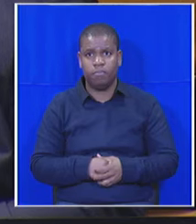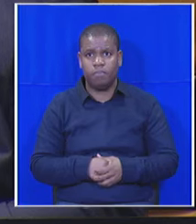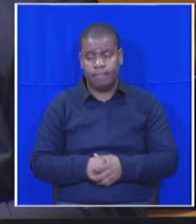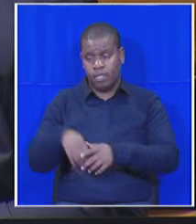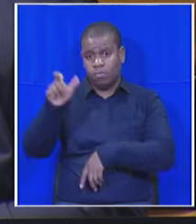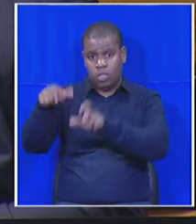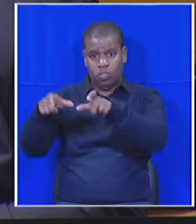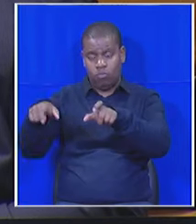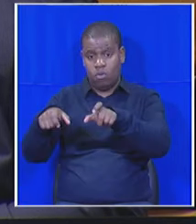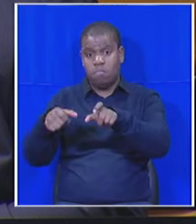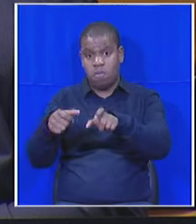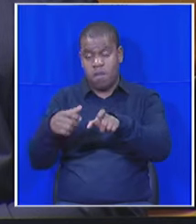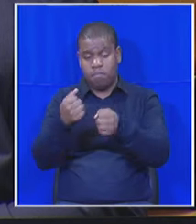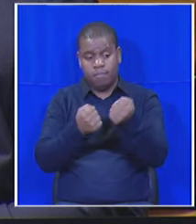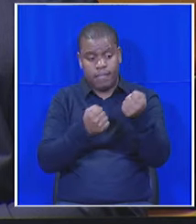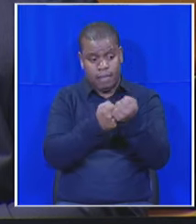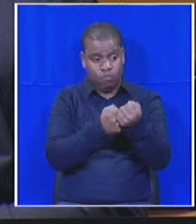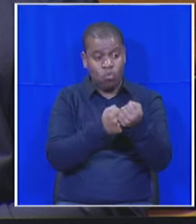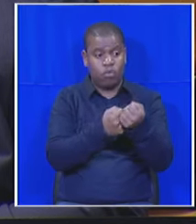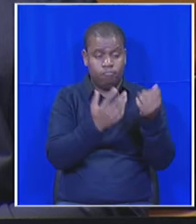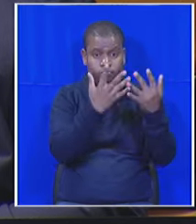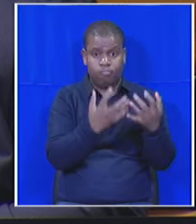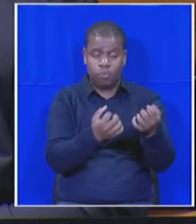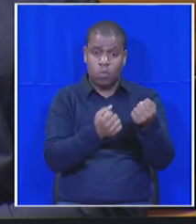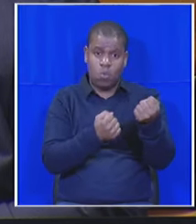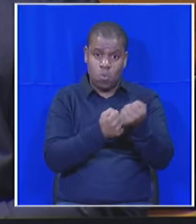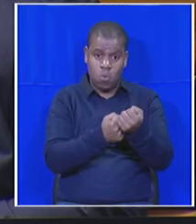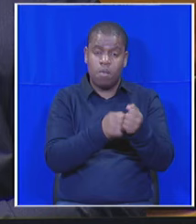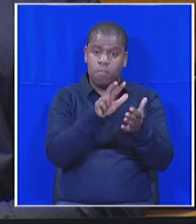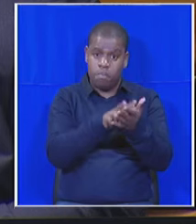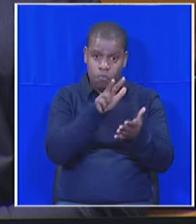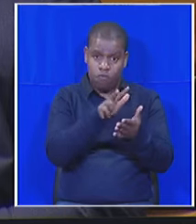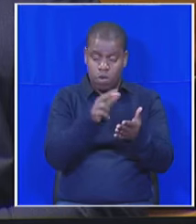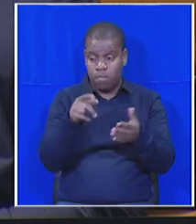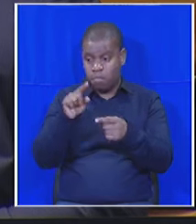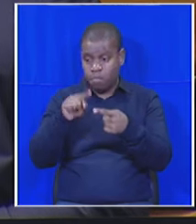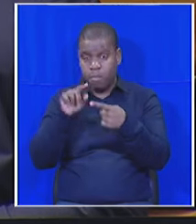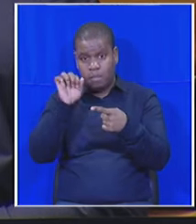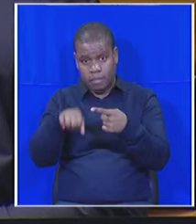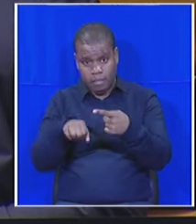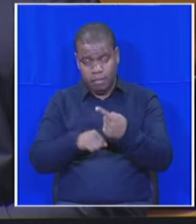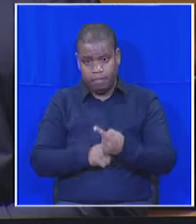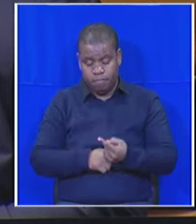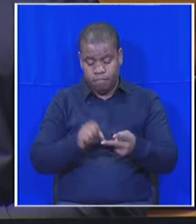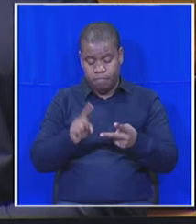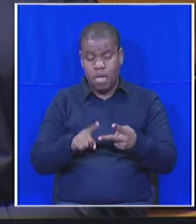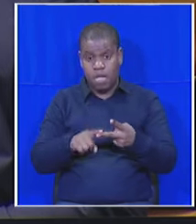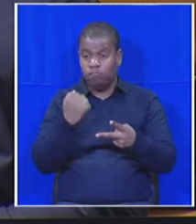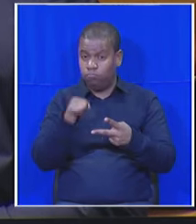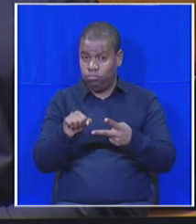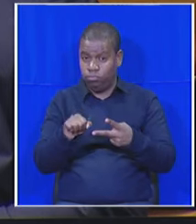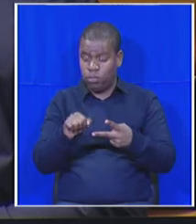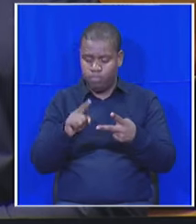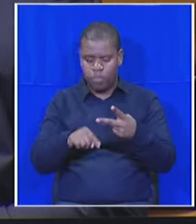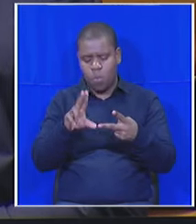Those in favor of the vote being agreed to should press the yes button. Those against should press